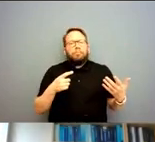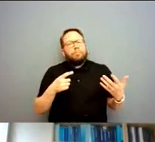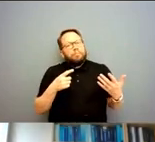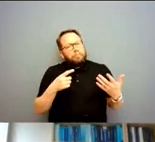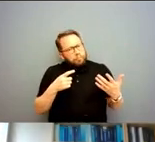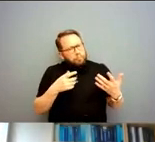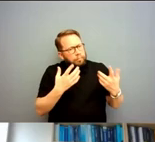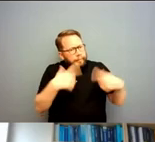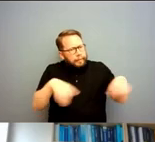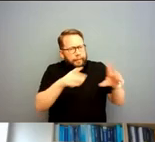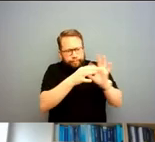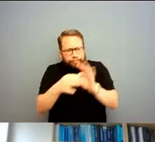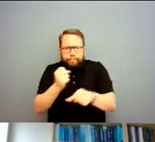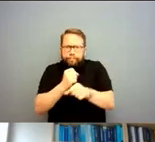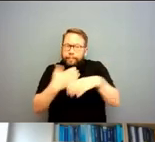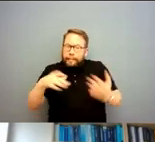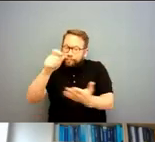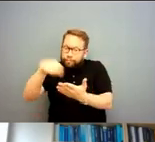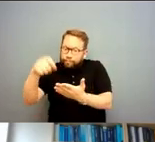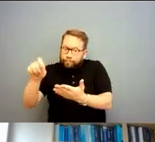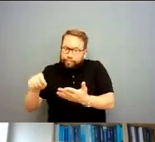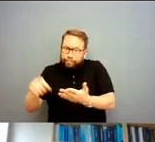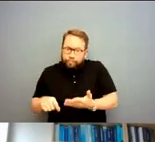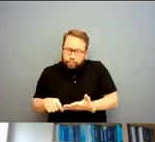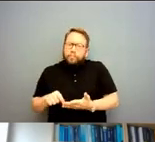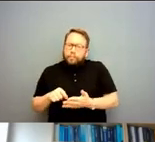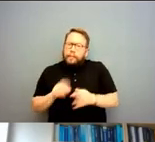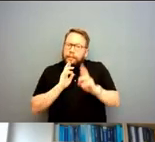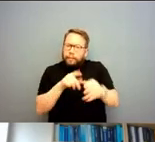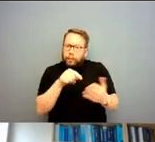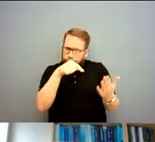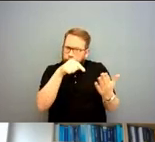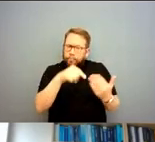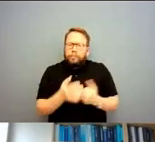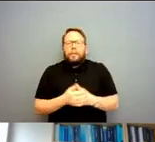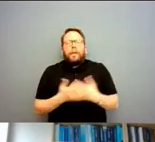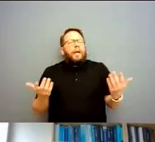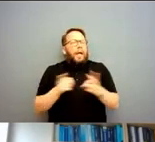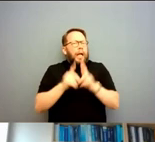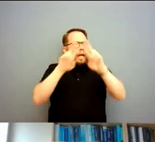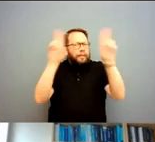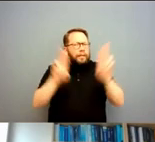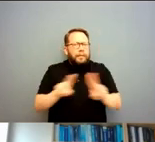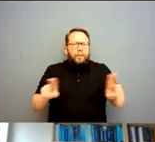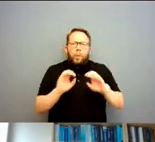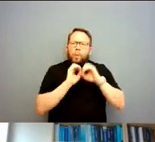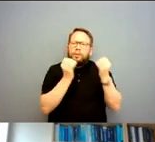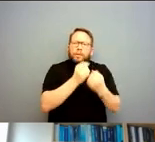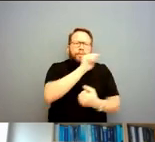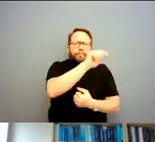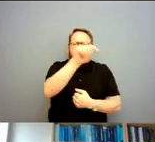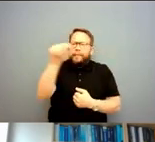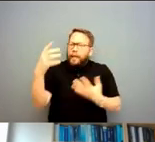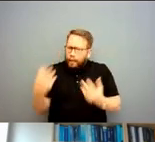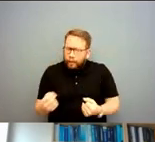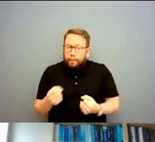then you have other international organizations. I've just mentioned one, which we at the Sami University are collaborating